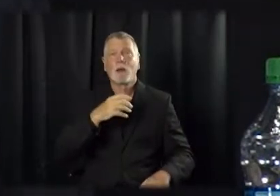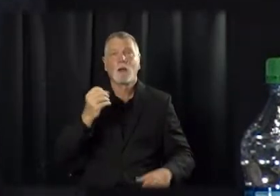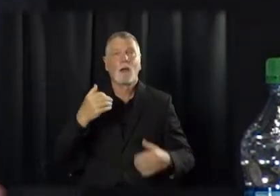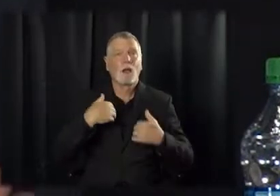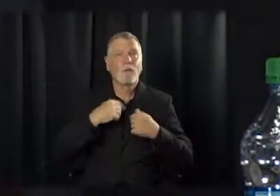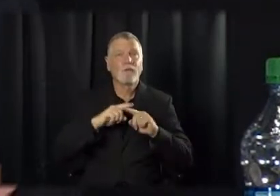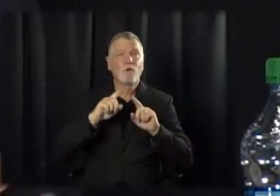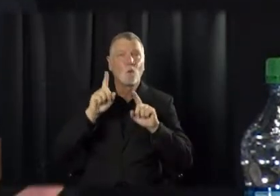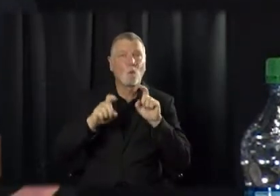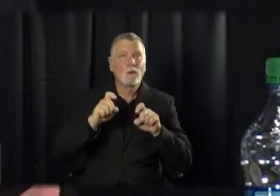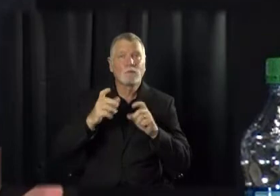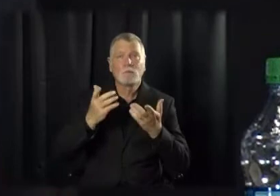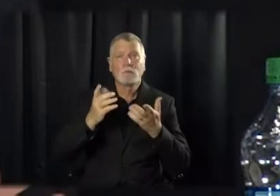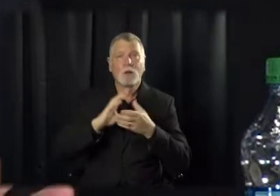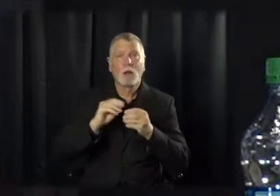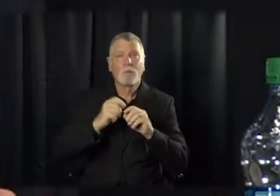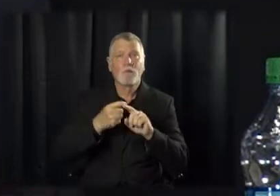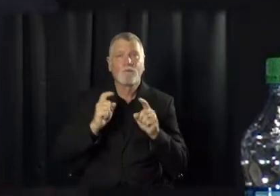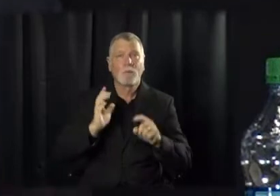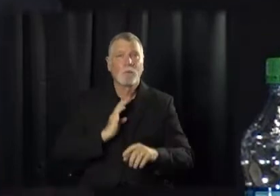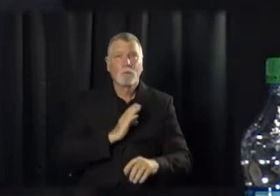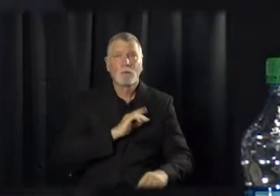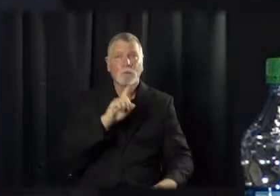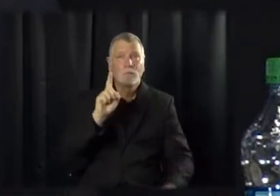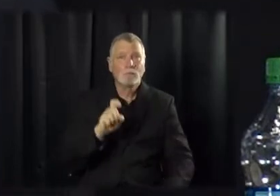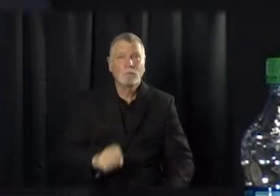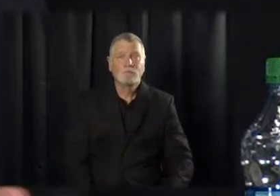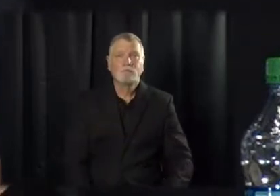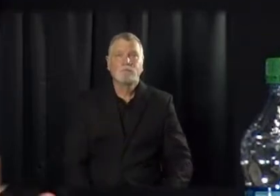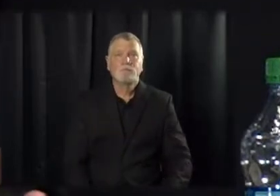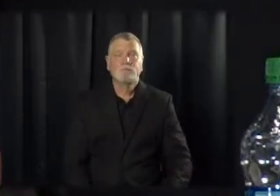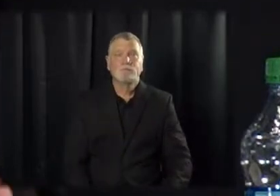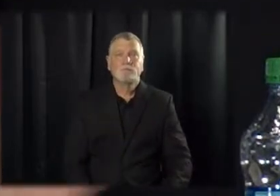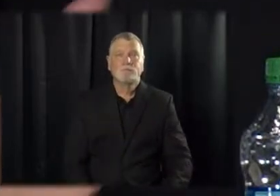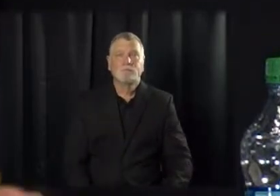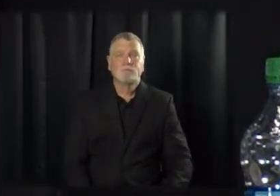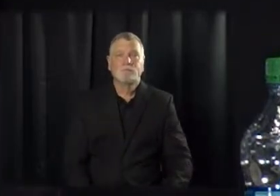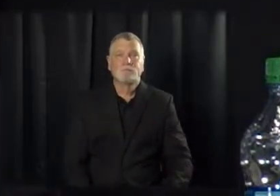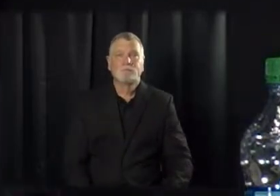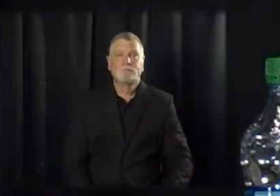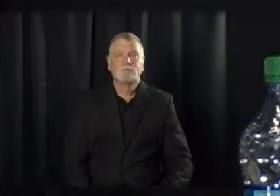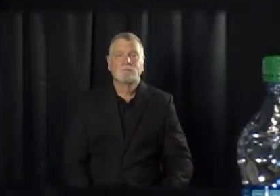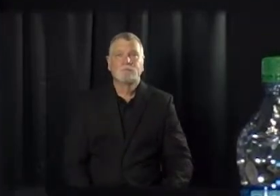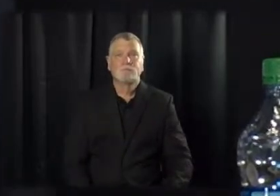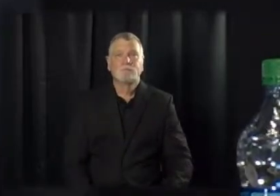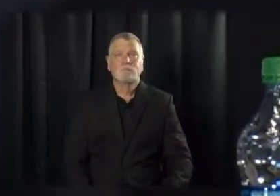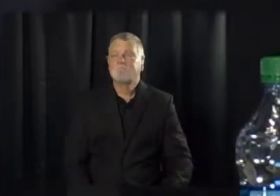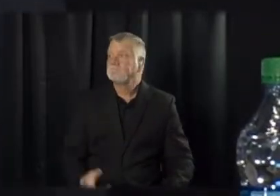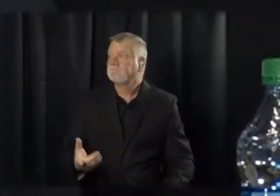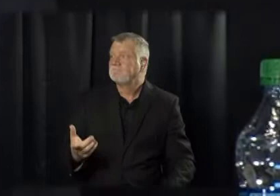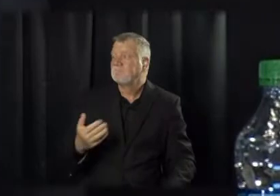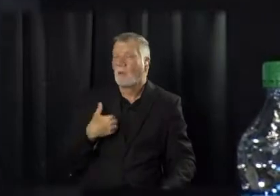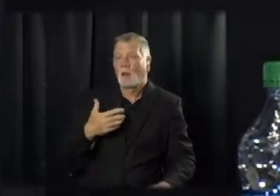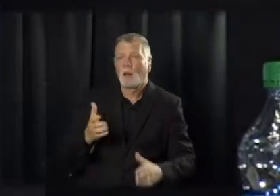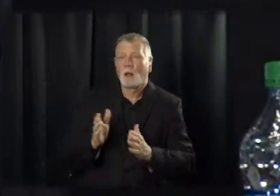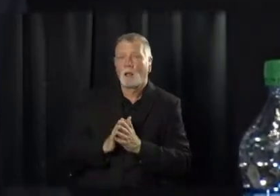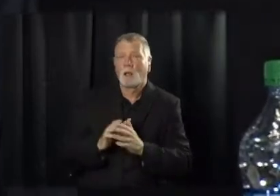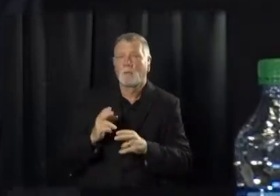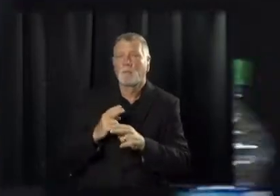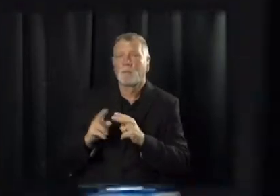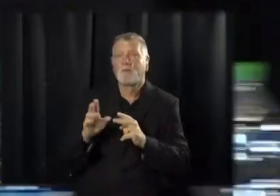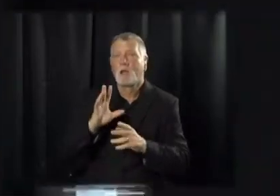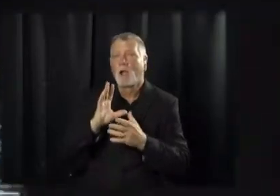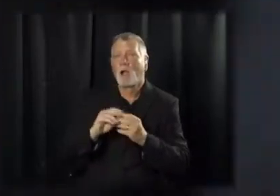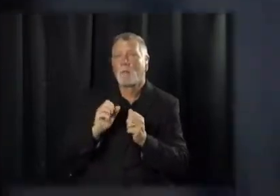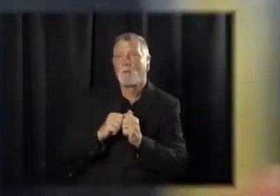there questions or comments from the board? Antonio, I believe the governor. We start with the governor. I would like to briefly